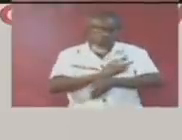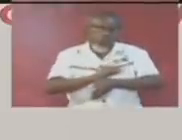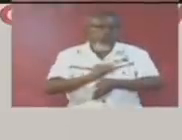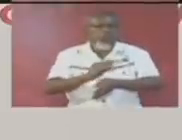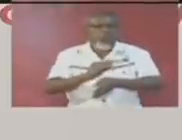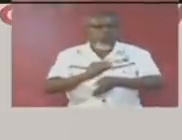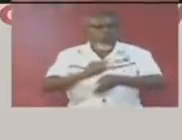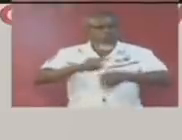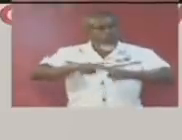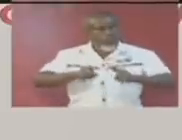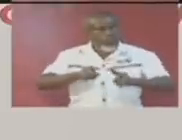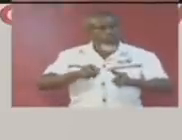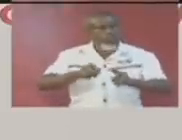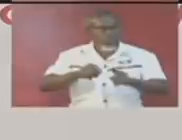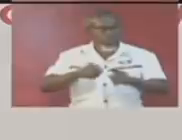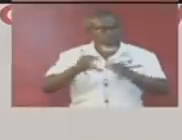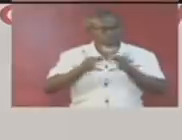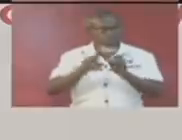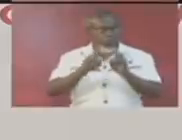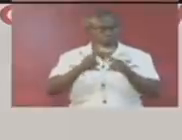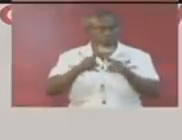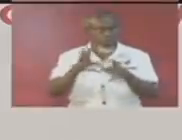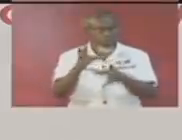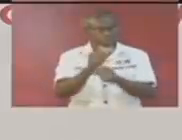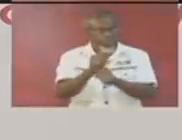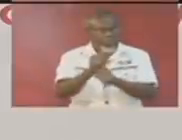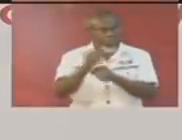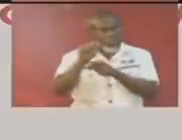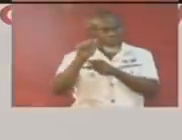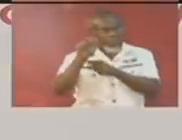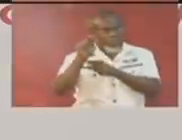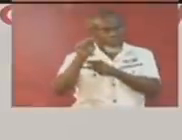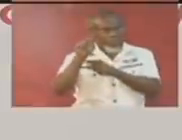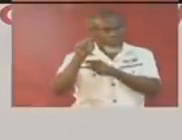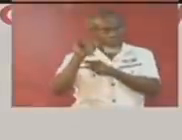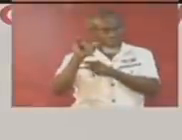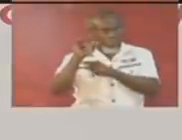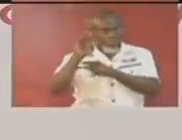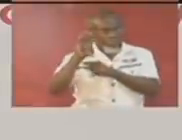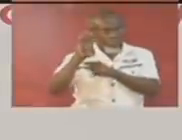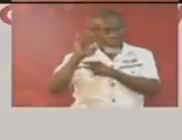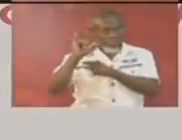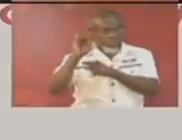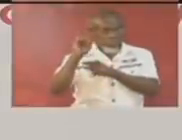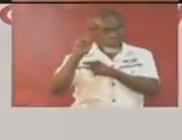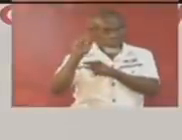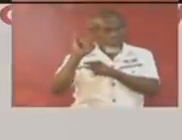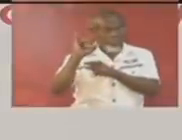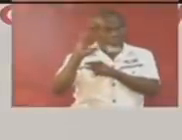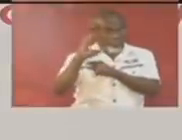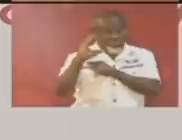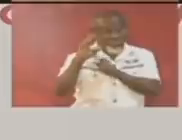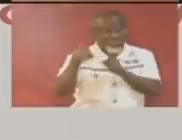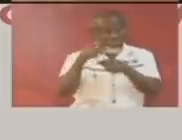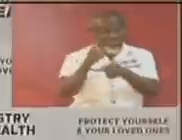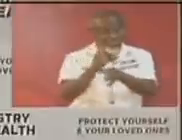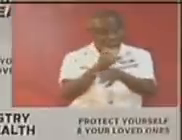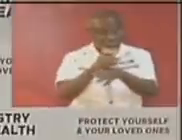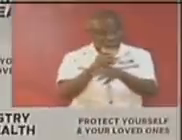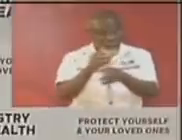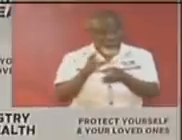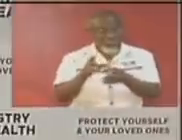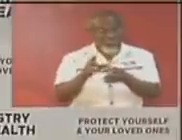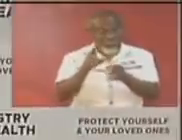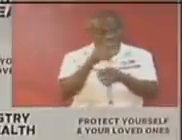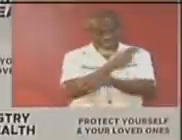antibiotics, those tend to lean more towards the severe form of allergic reactions. Great. Thank you very much,